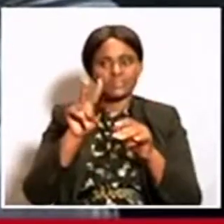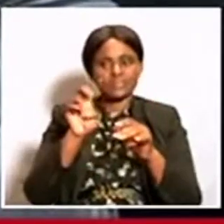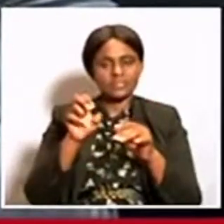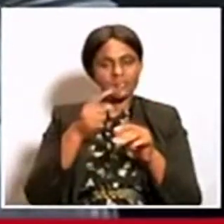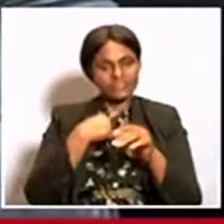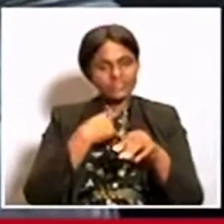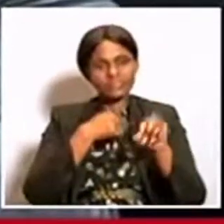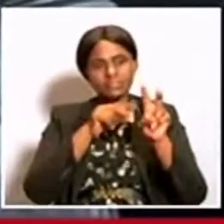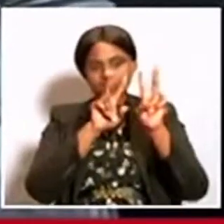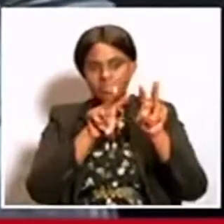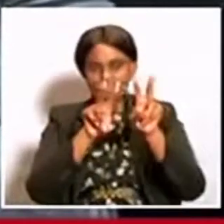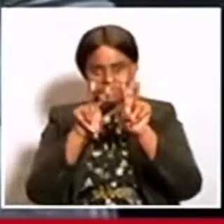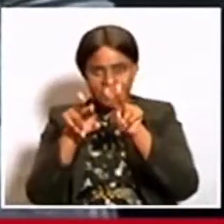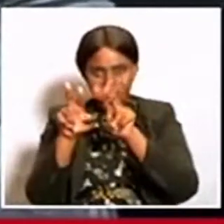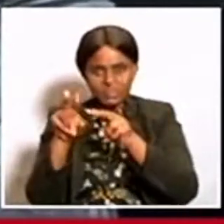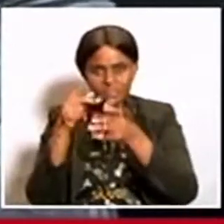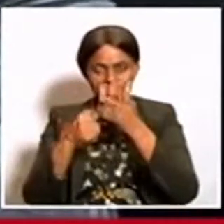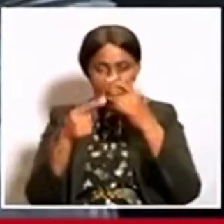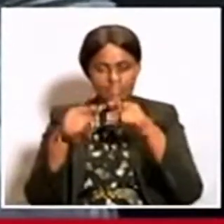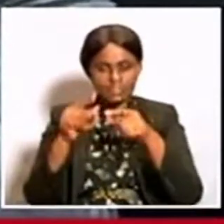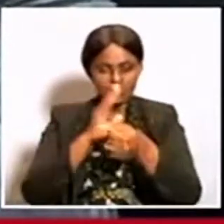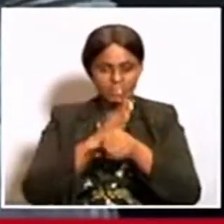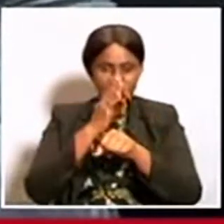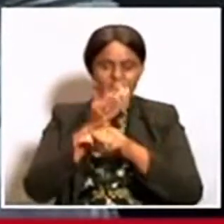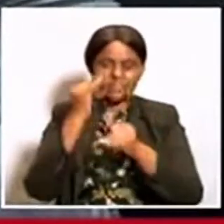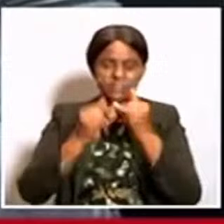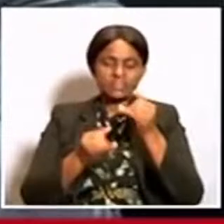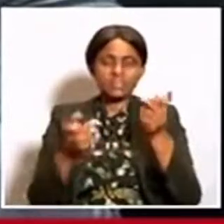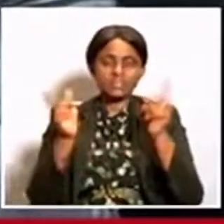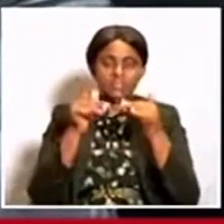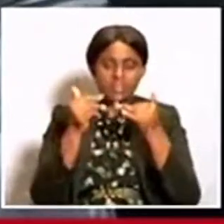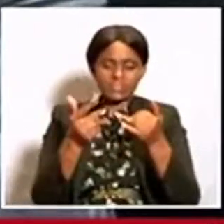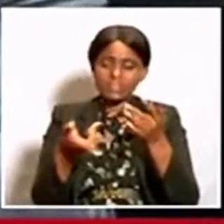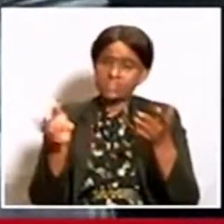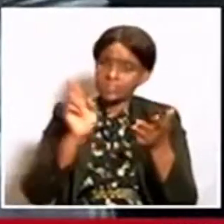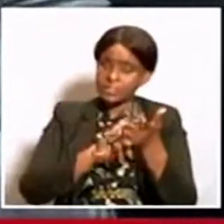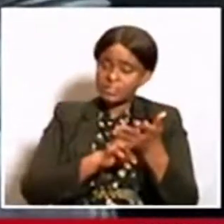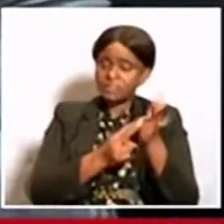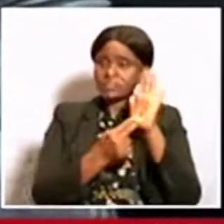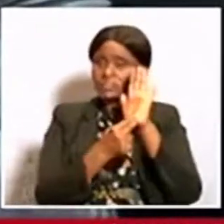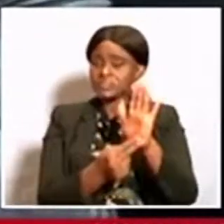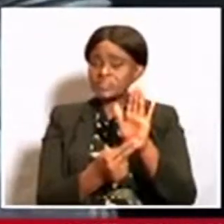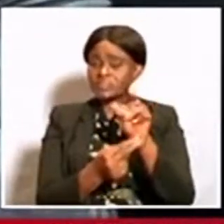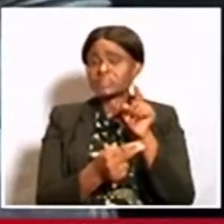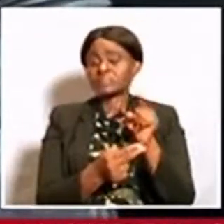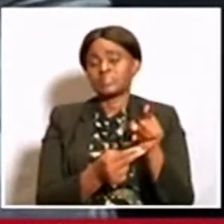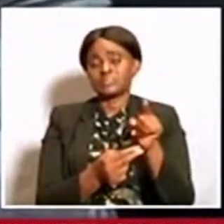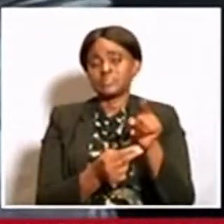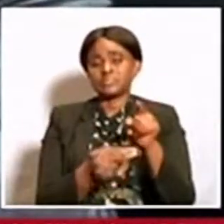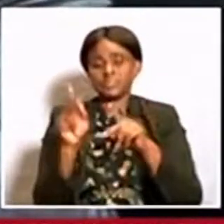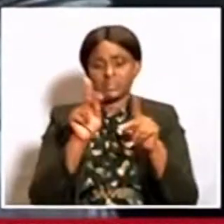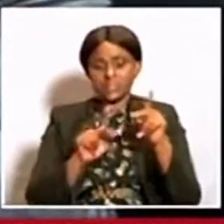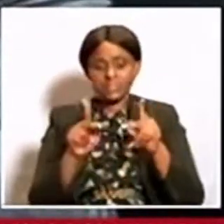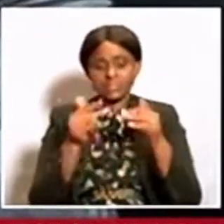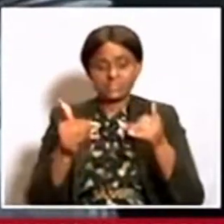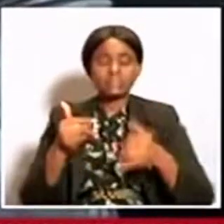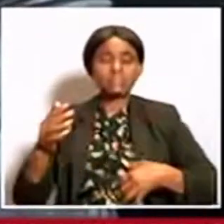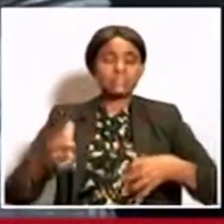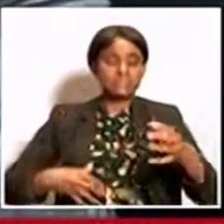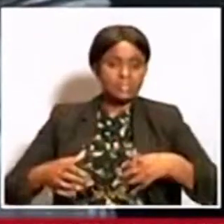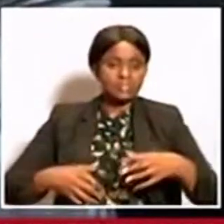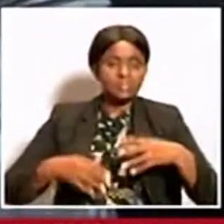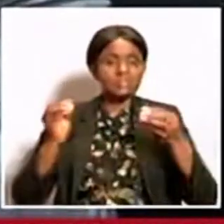actually what has been happening maybe afterwards when it is rebroadcasted, people are complaining that